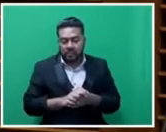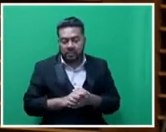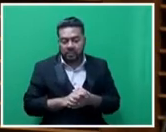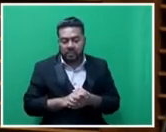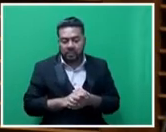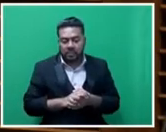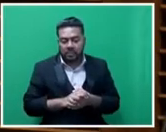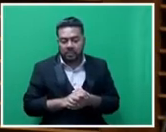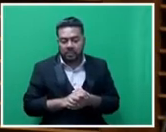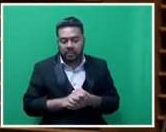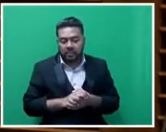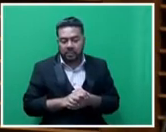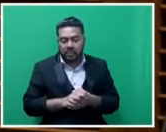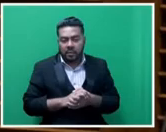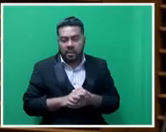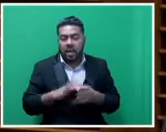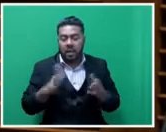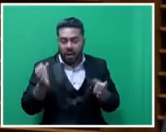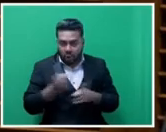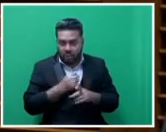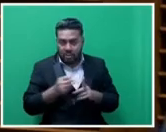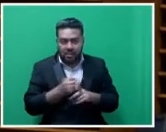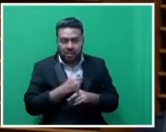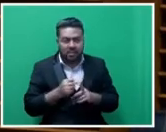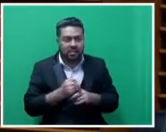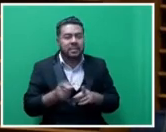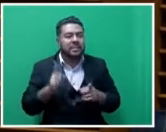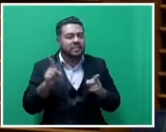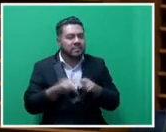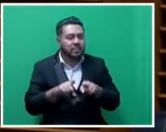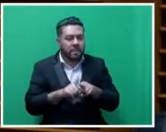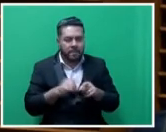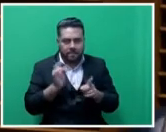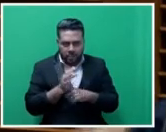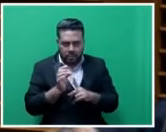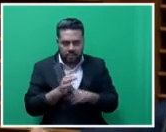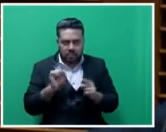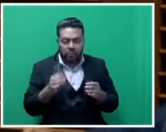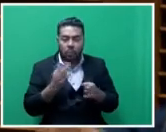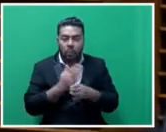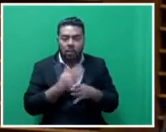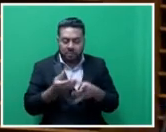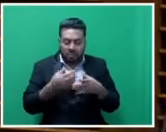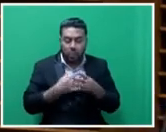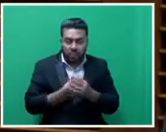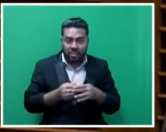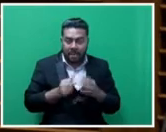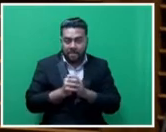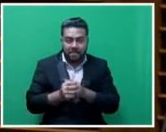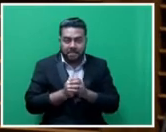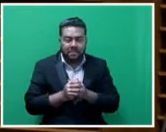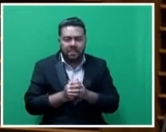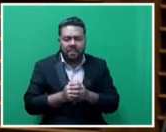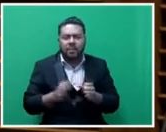standards, continued awareness and advocacy also is equally important. This is where we work actively with the public and private